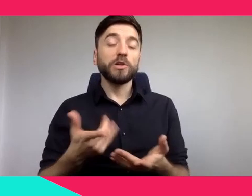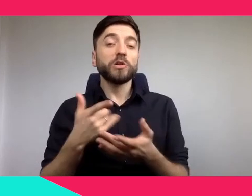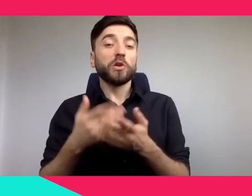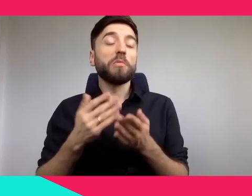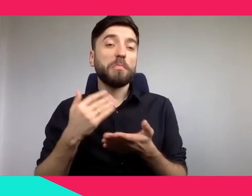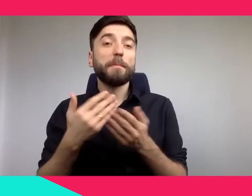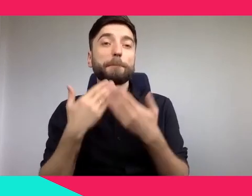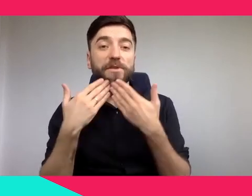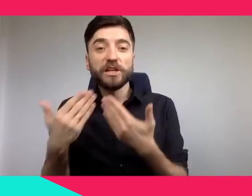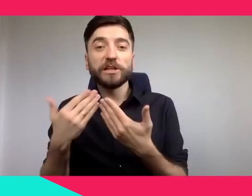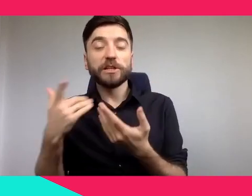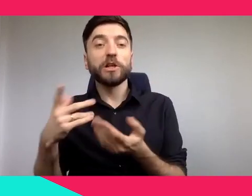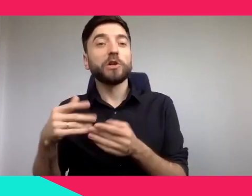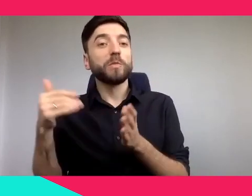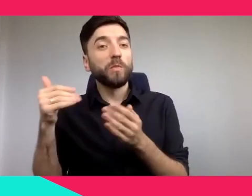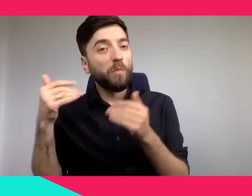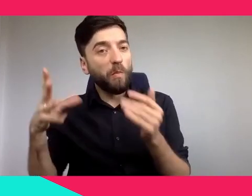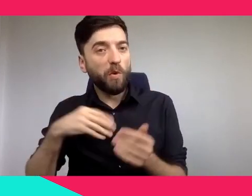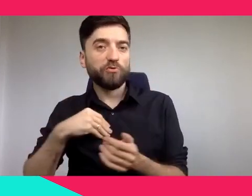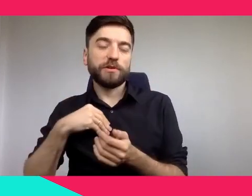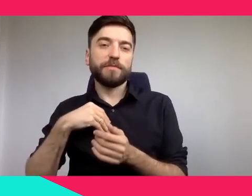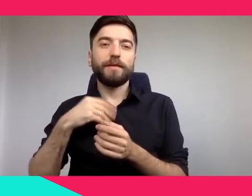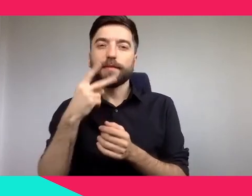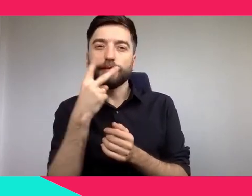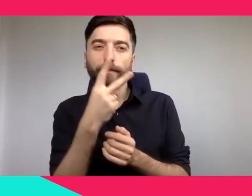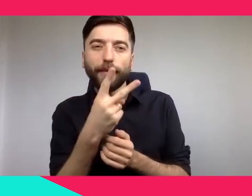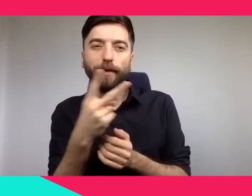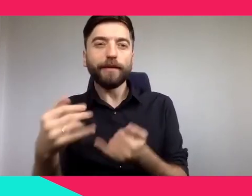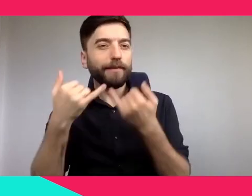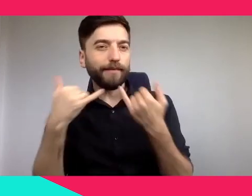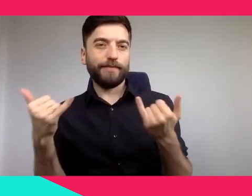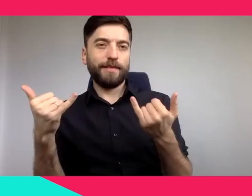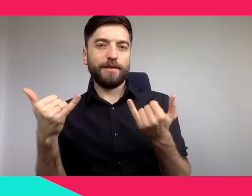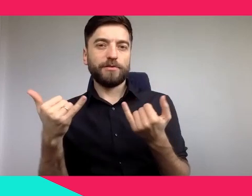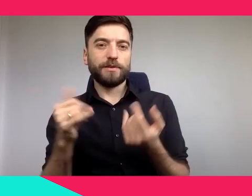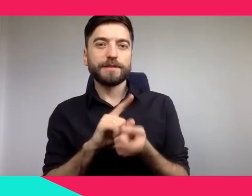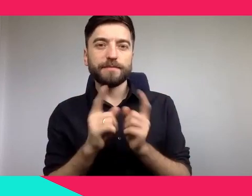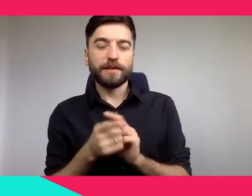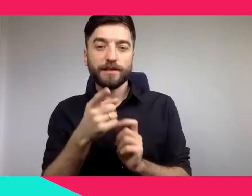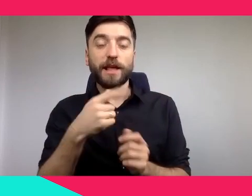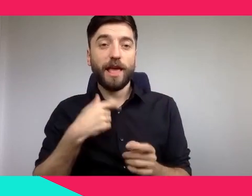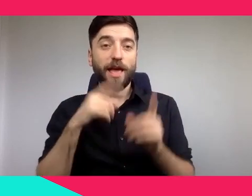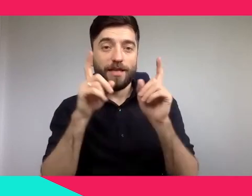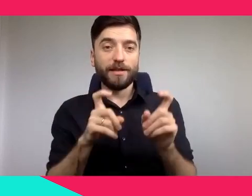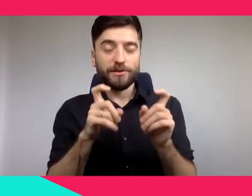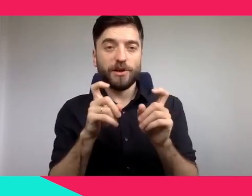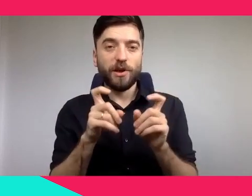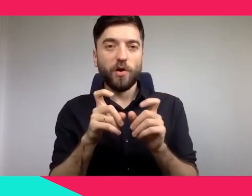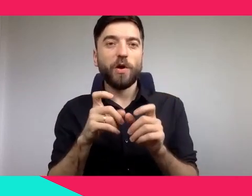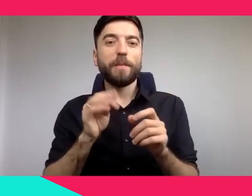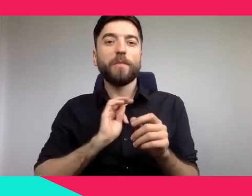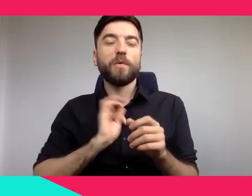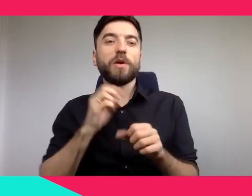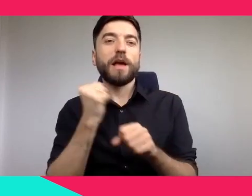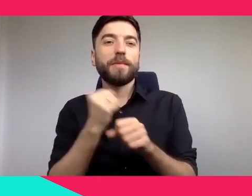This is where I come from. I started in the Rijksmuseum in 2012, and this is how we dealt with